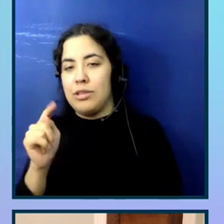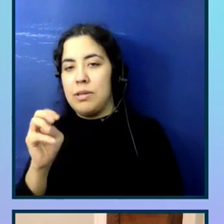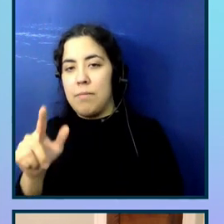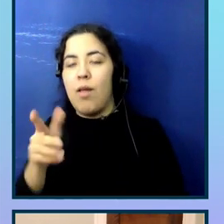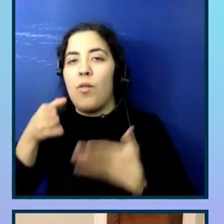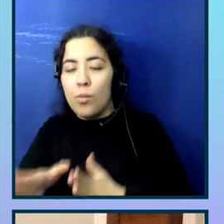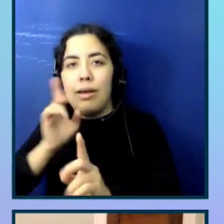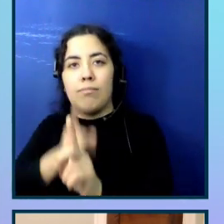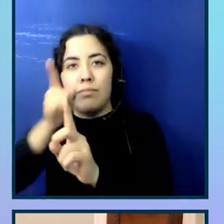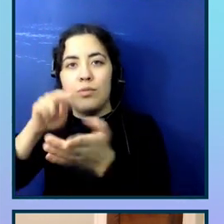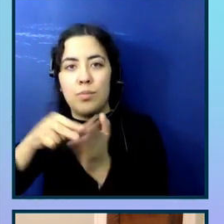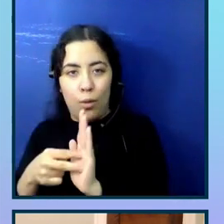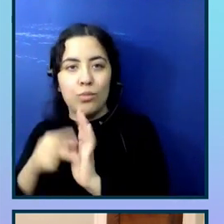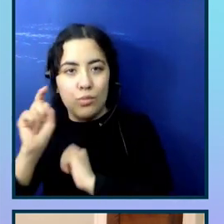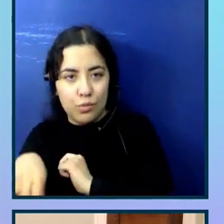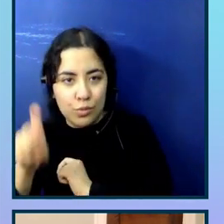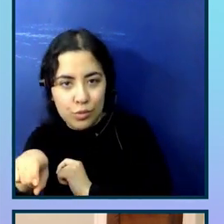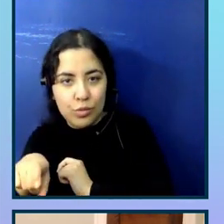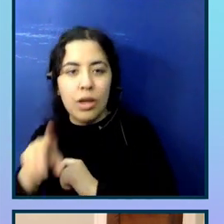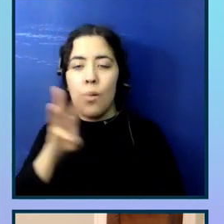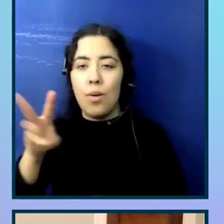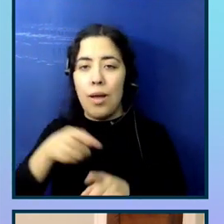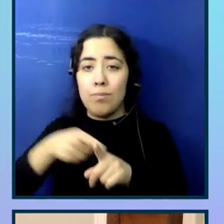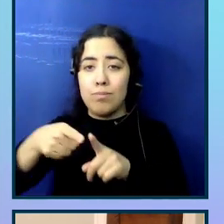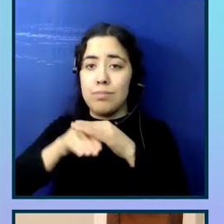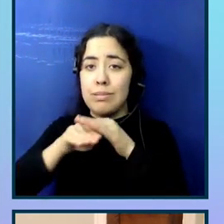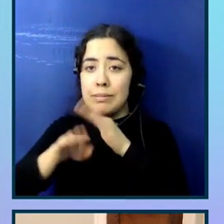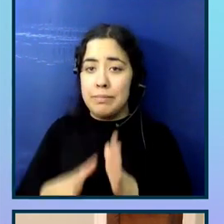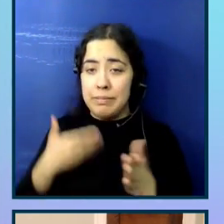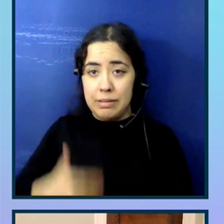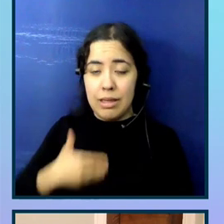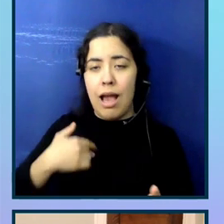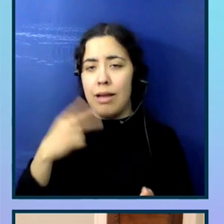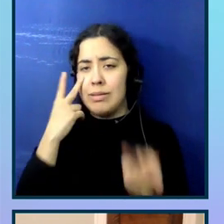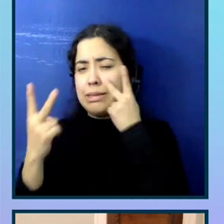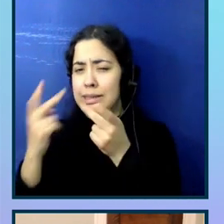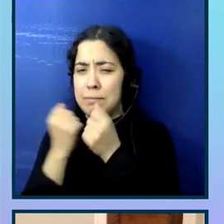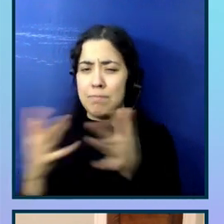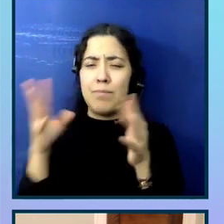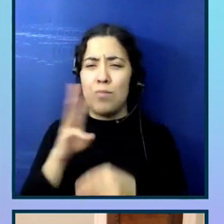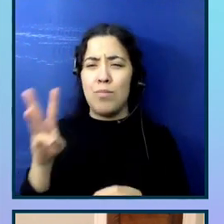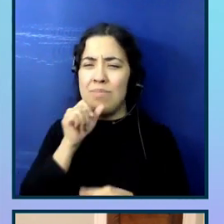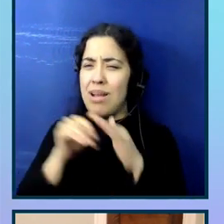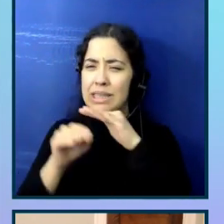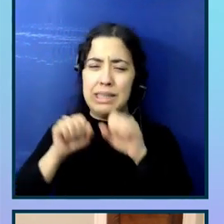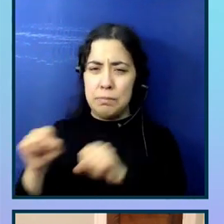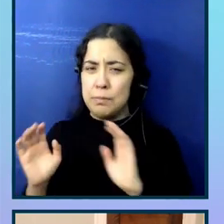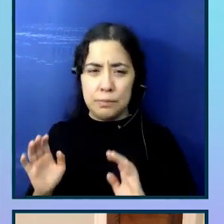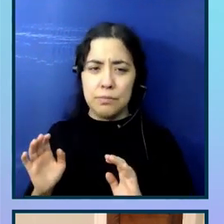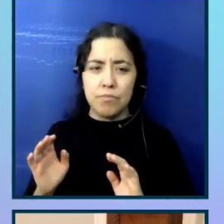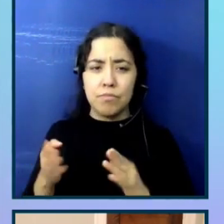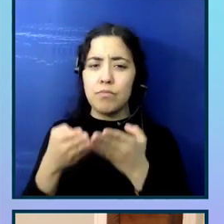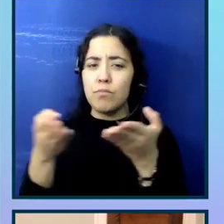intended. As a web accessibility specialist, I've seen my fair share of inaccessible websites. The general